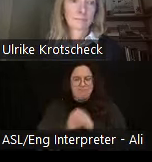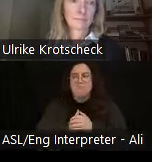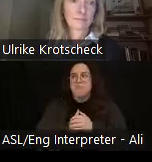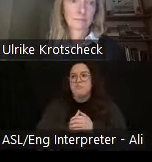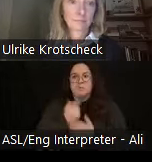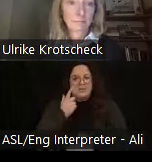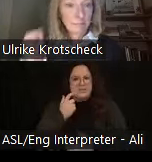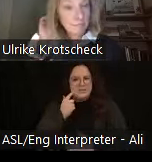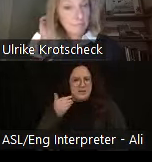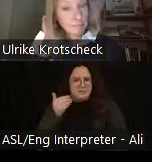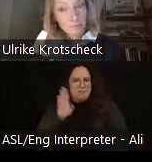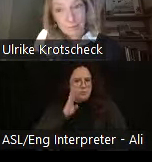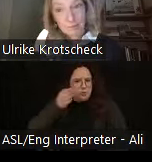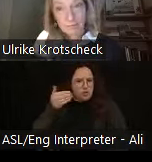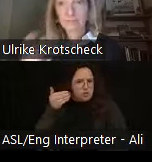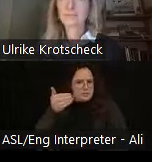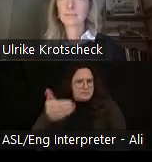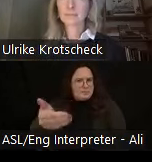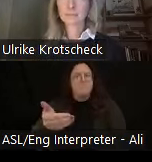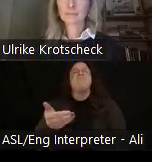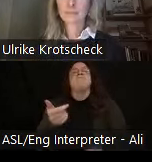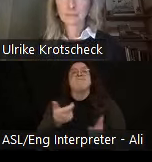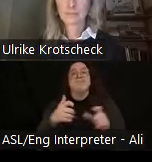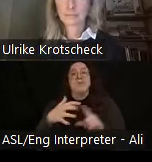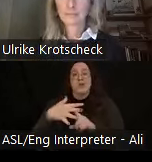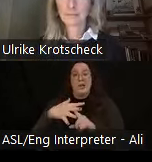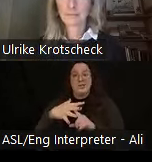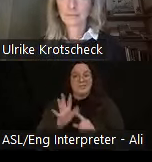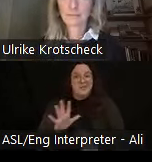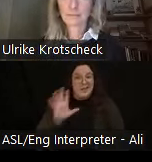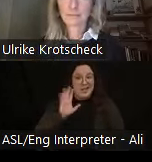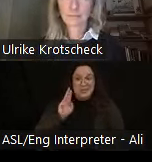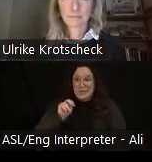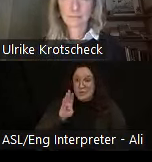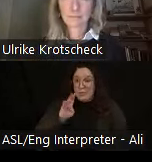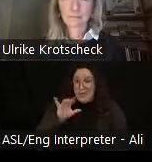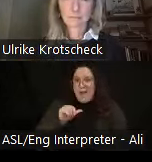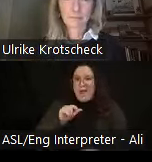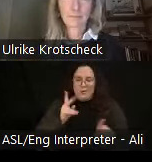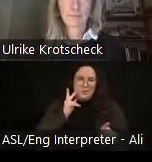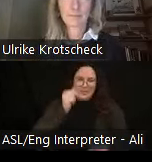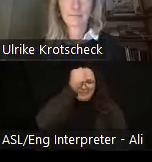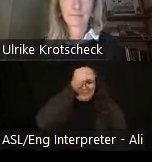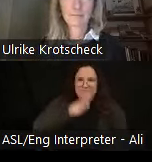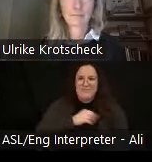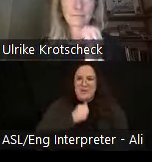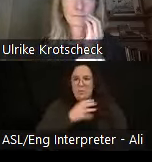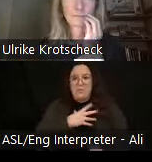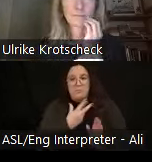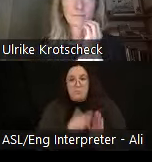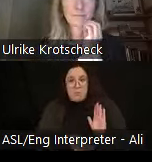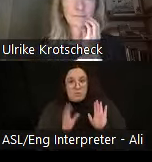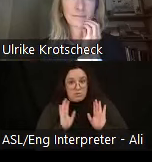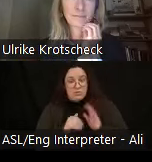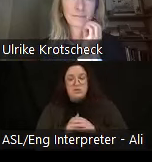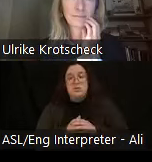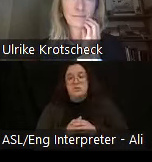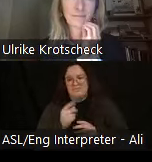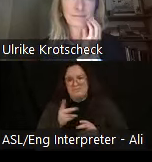going on when we look in a bigger context. In ancient Nubia, we'll find both men and women with tattoos. And since these people are